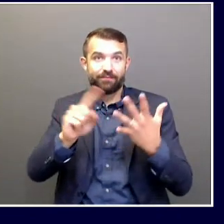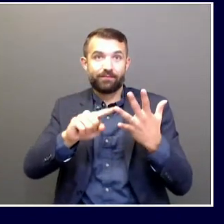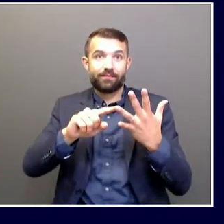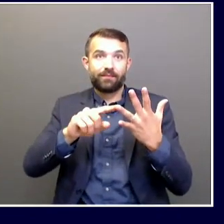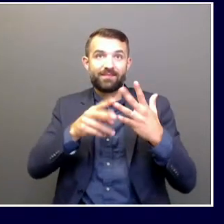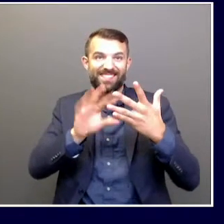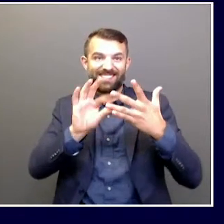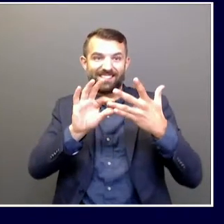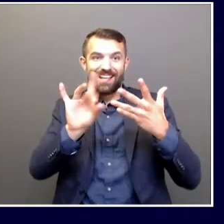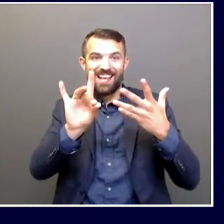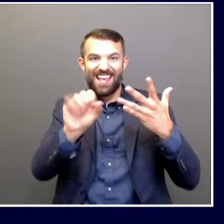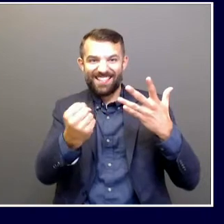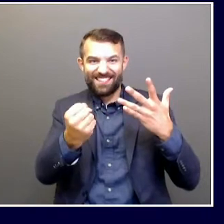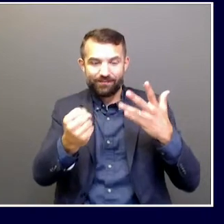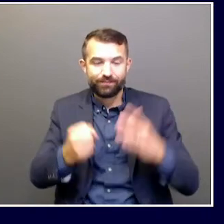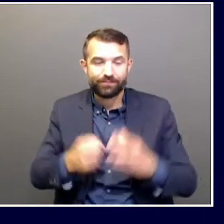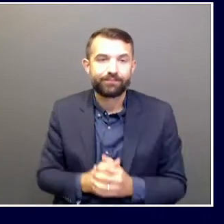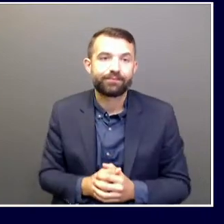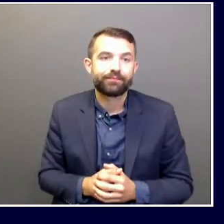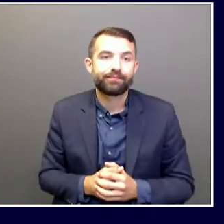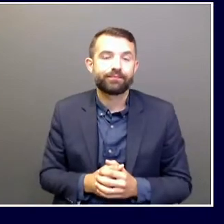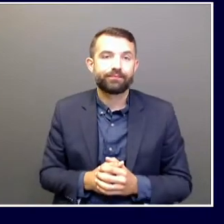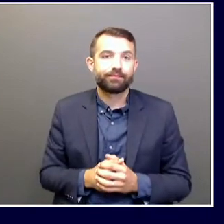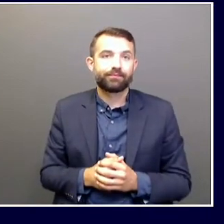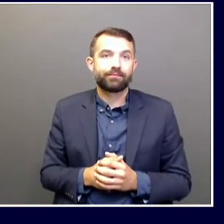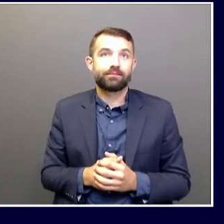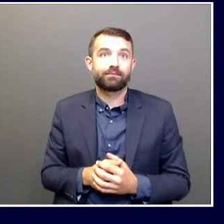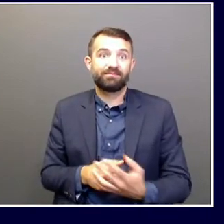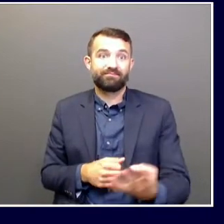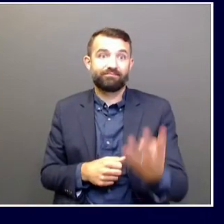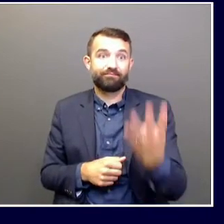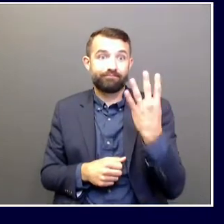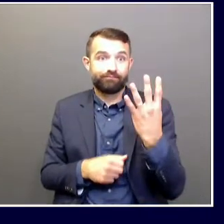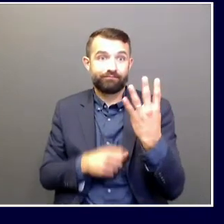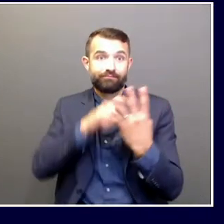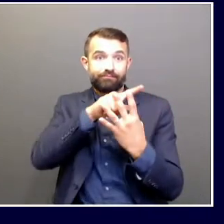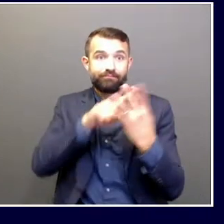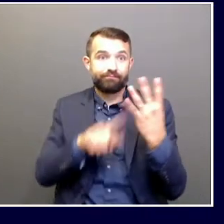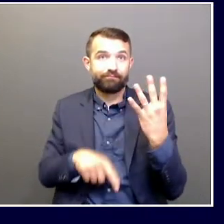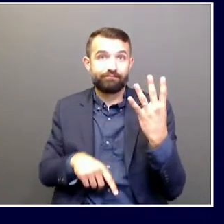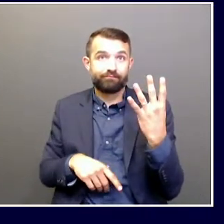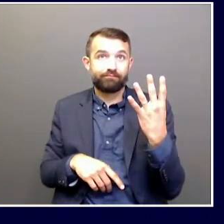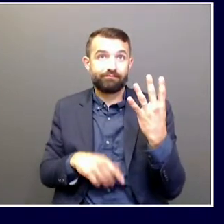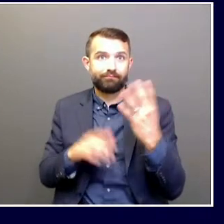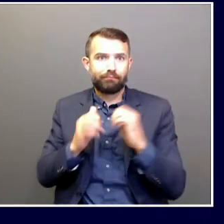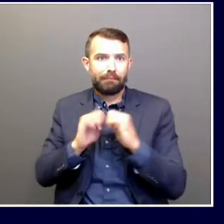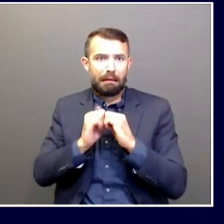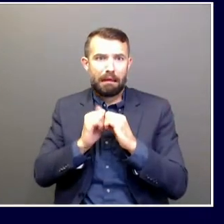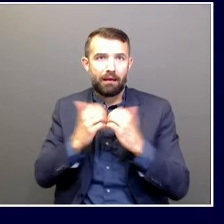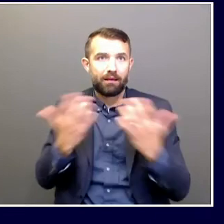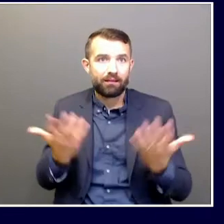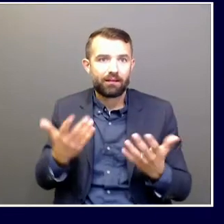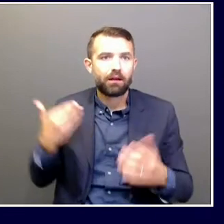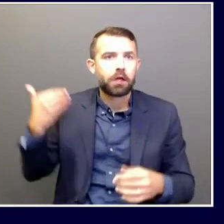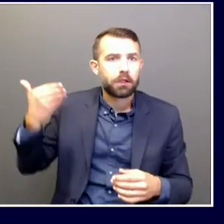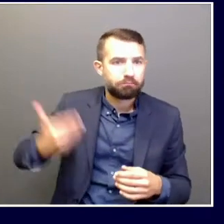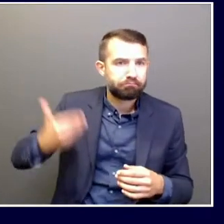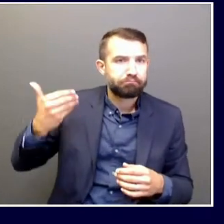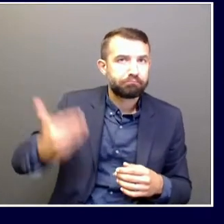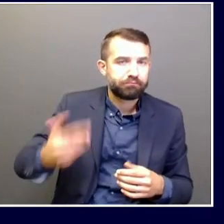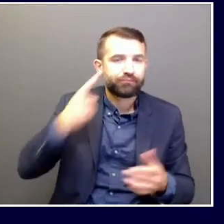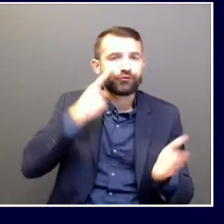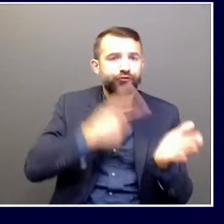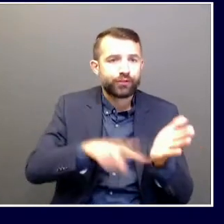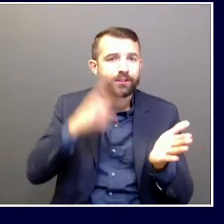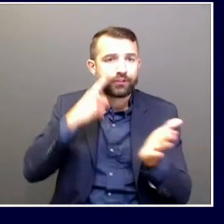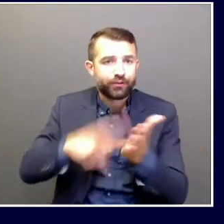4 of the 5 deaths reported today were the result of Maine CDC's periodic review of death certificates from